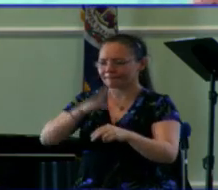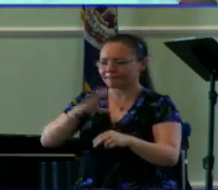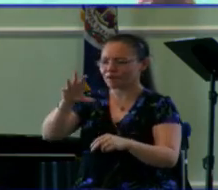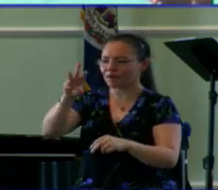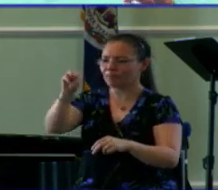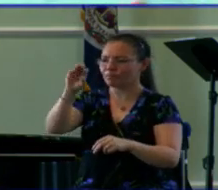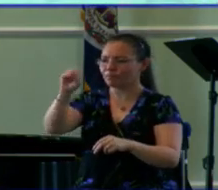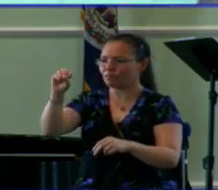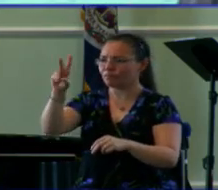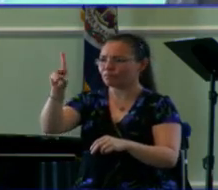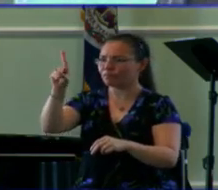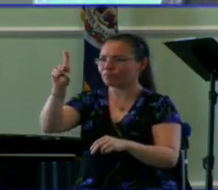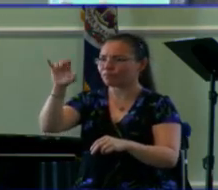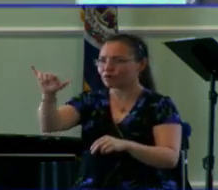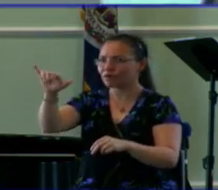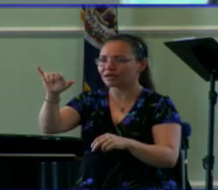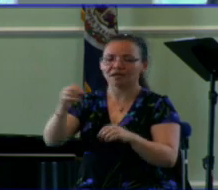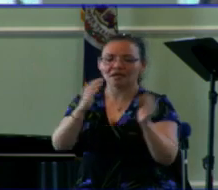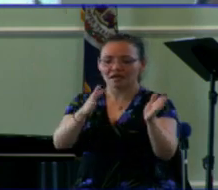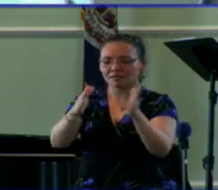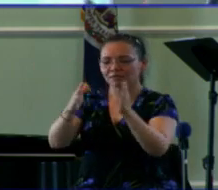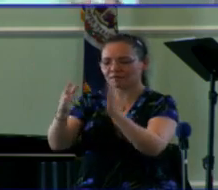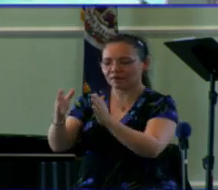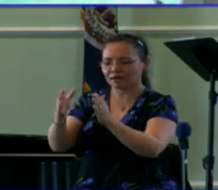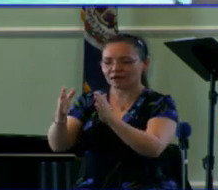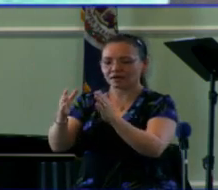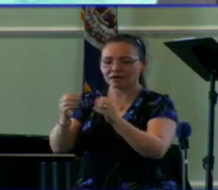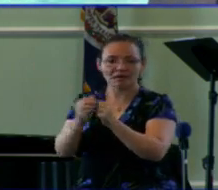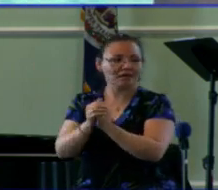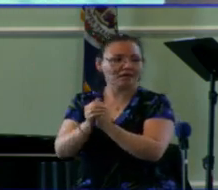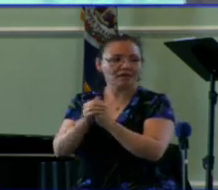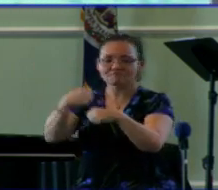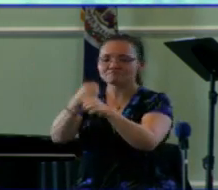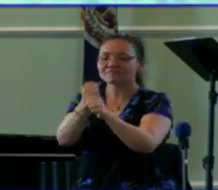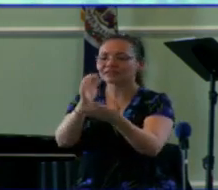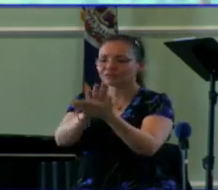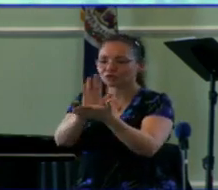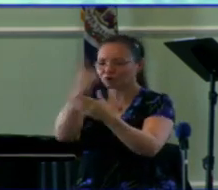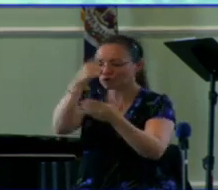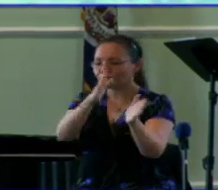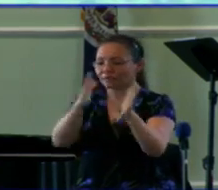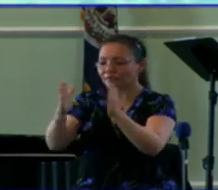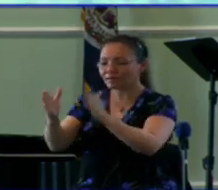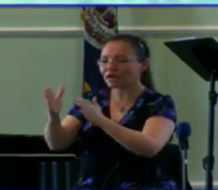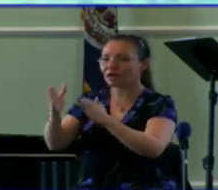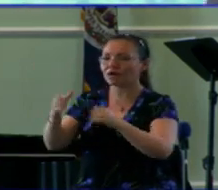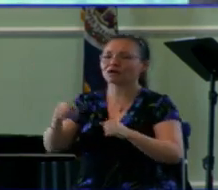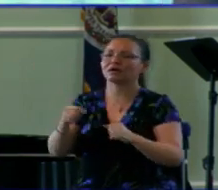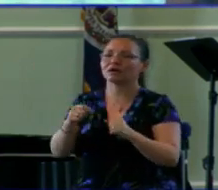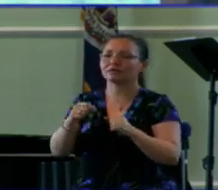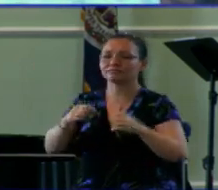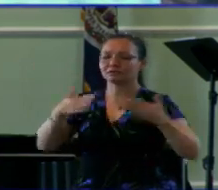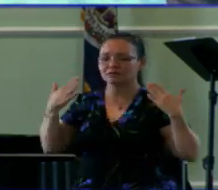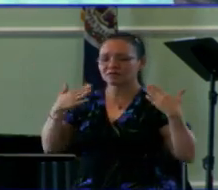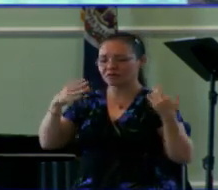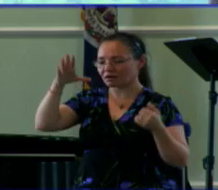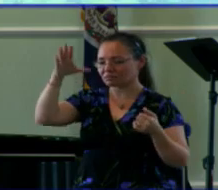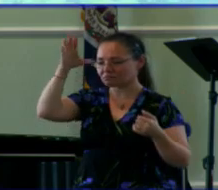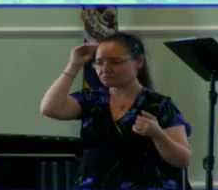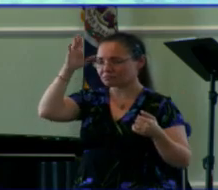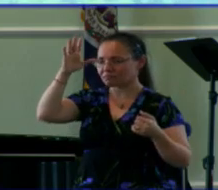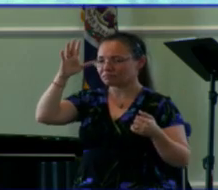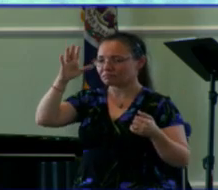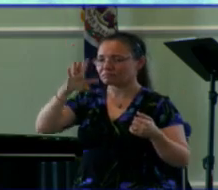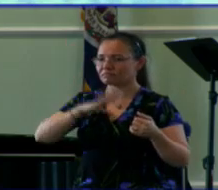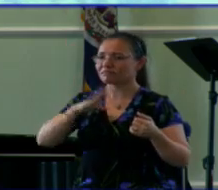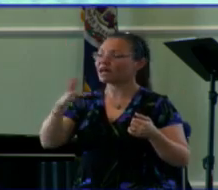And he founded the school to prepare young men and women for service in the world and in the church. And